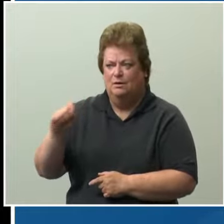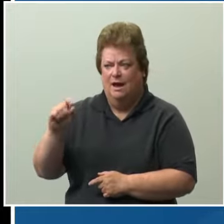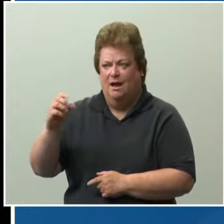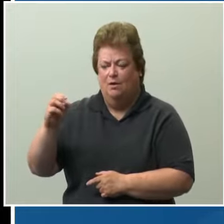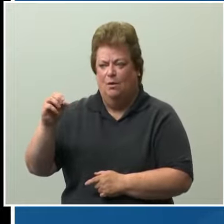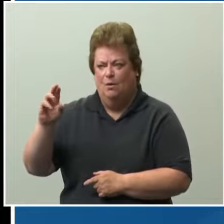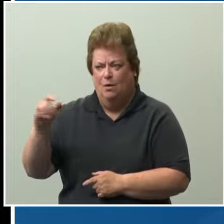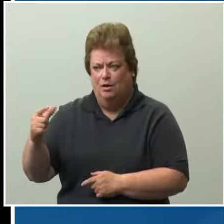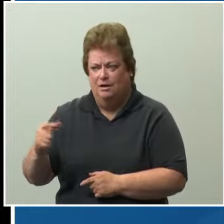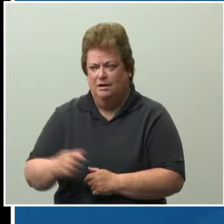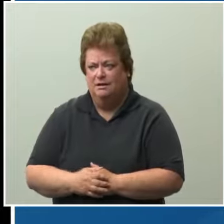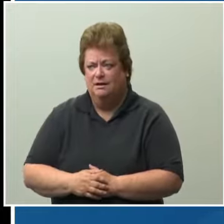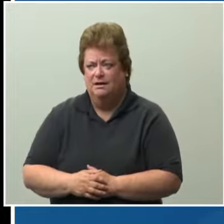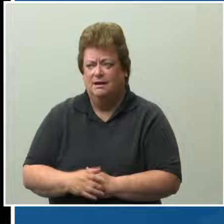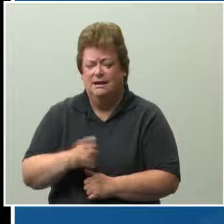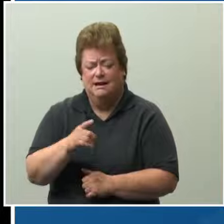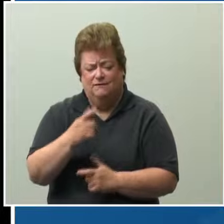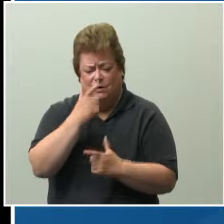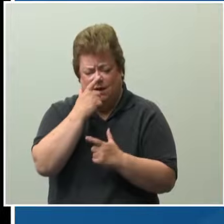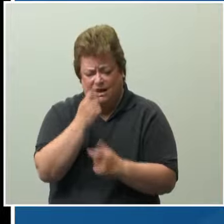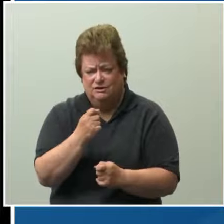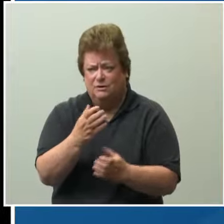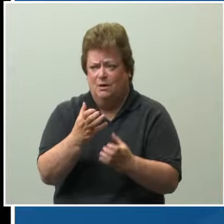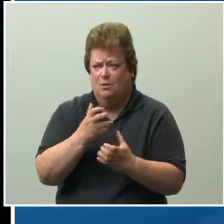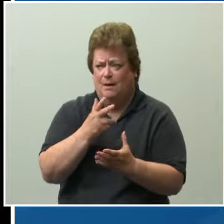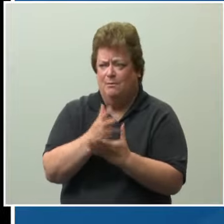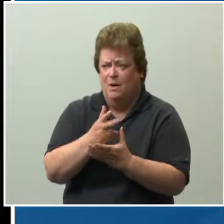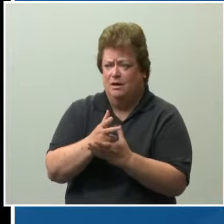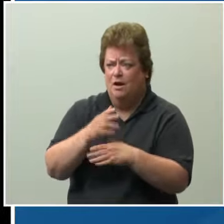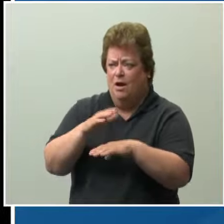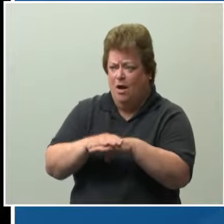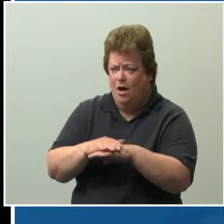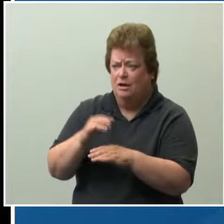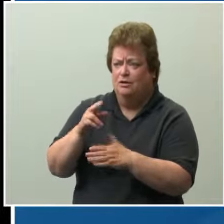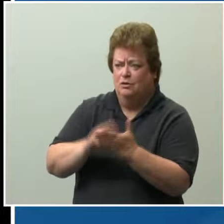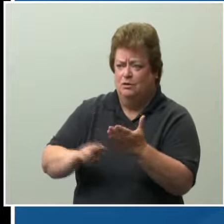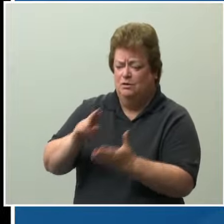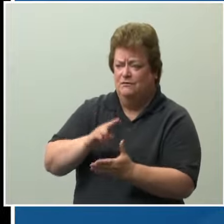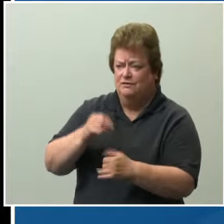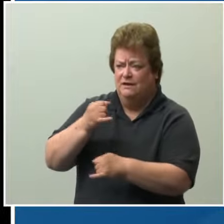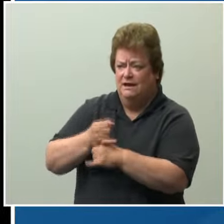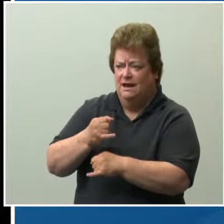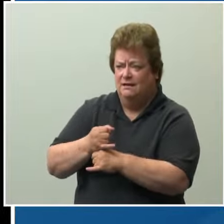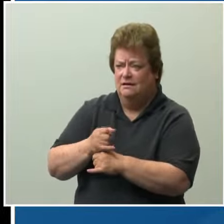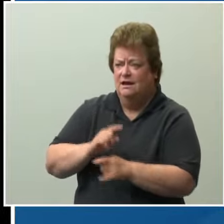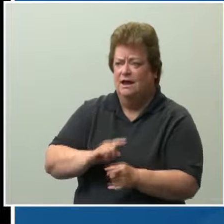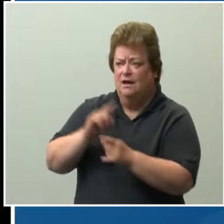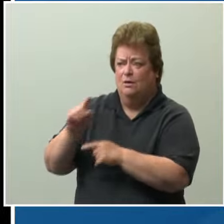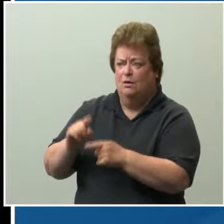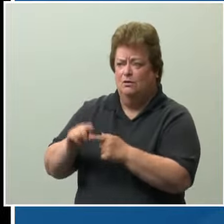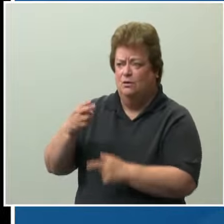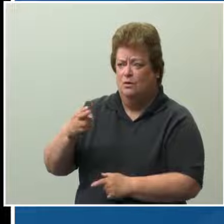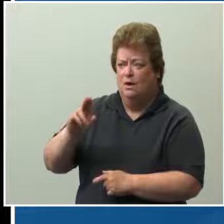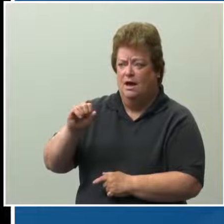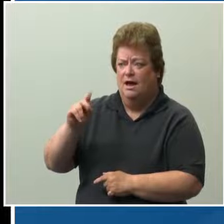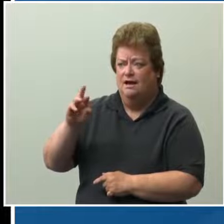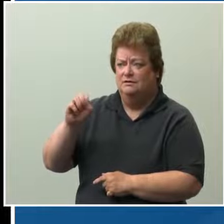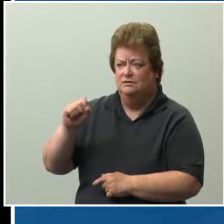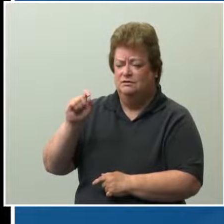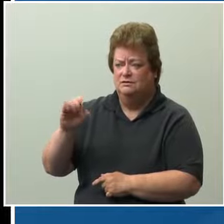parkandgo.org. If you're interested in parking on the university campus, you can go to